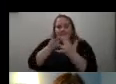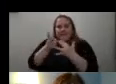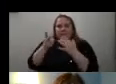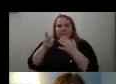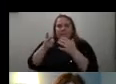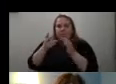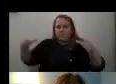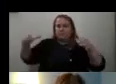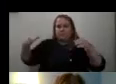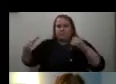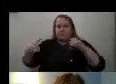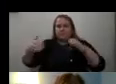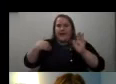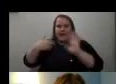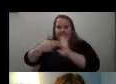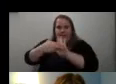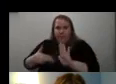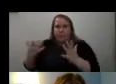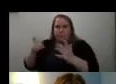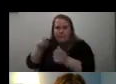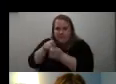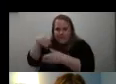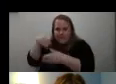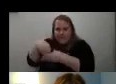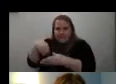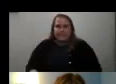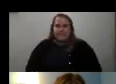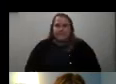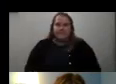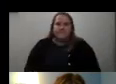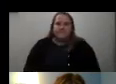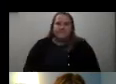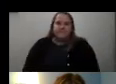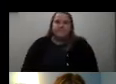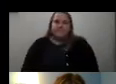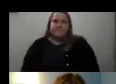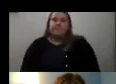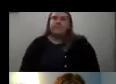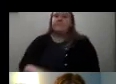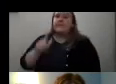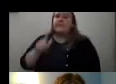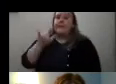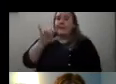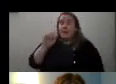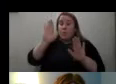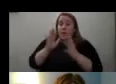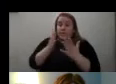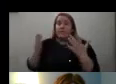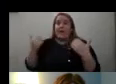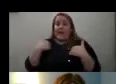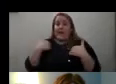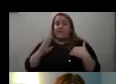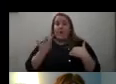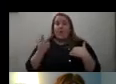have a label on it of what exactly is in there. And the wonderful thing about having our own costumes